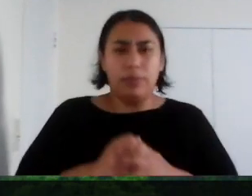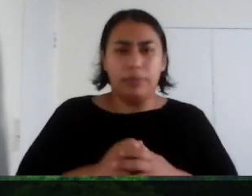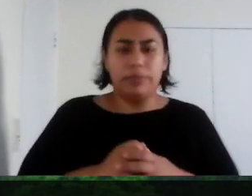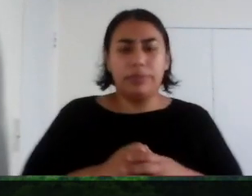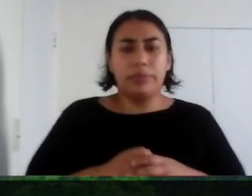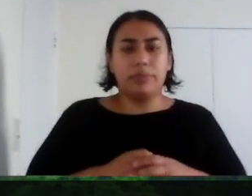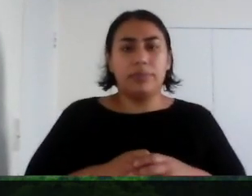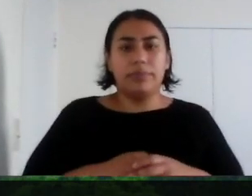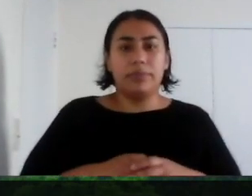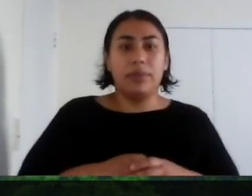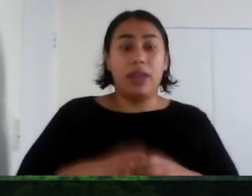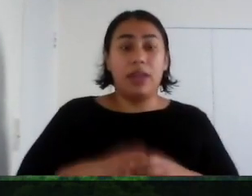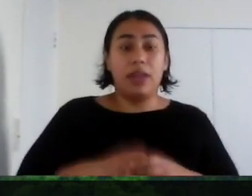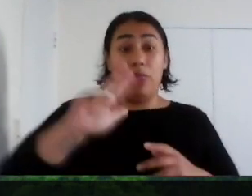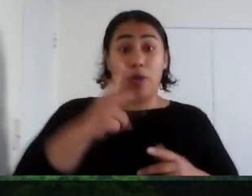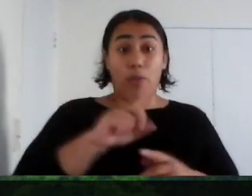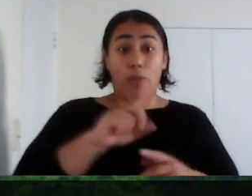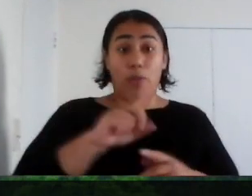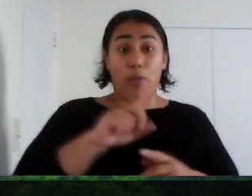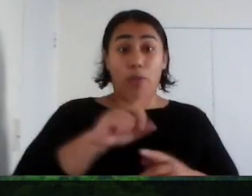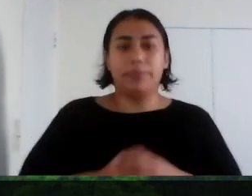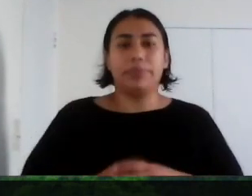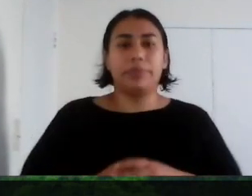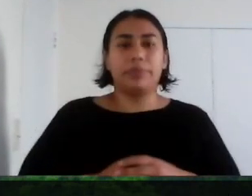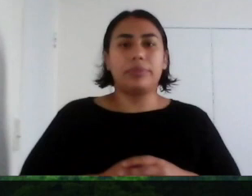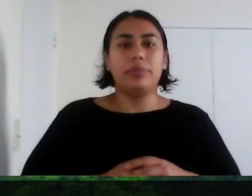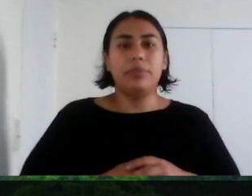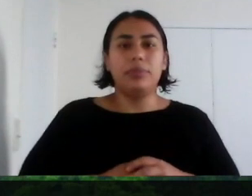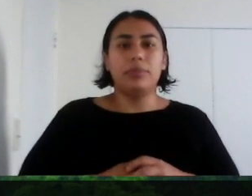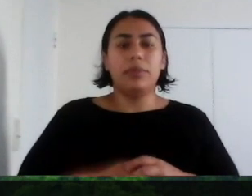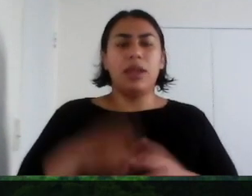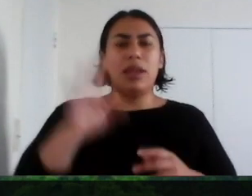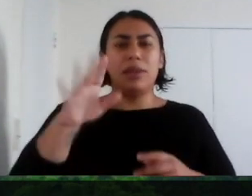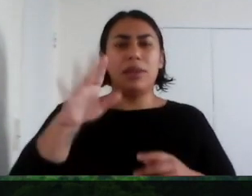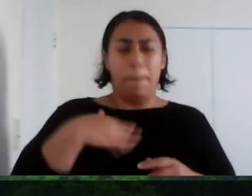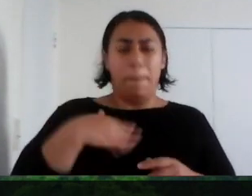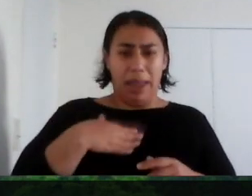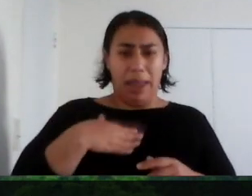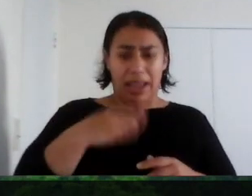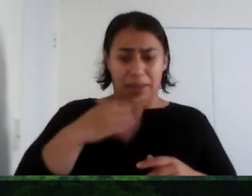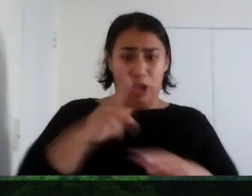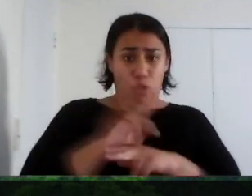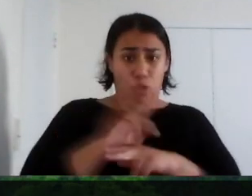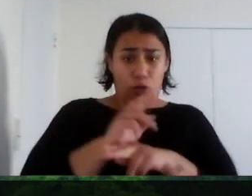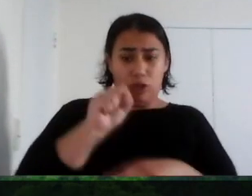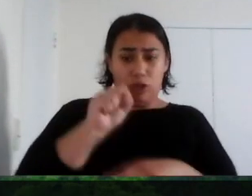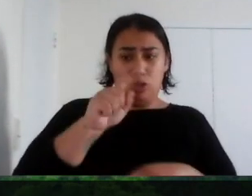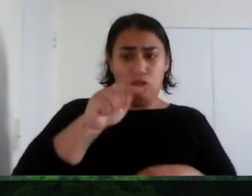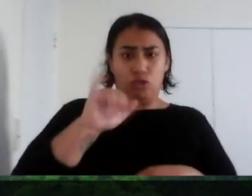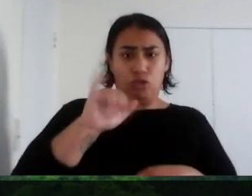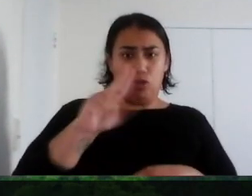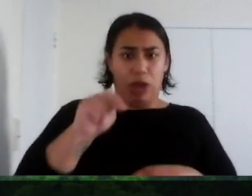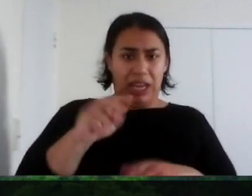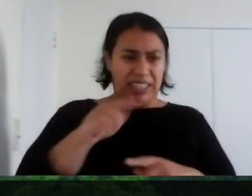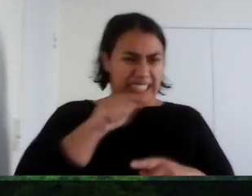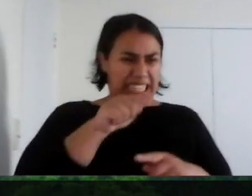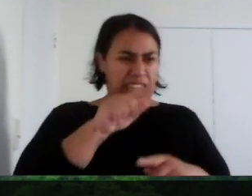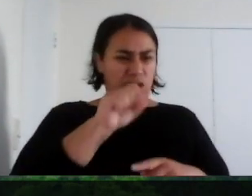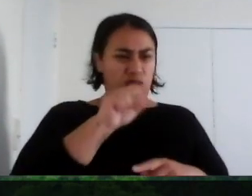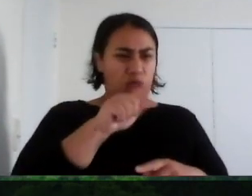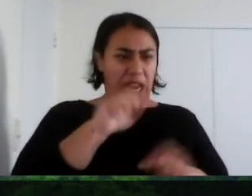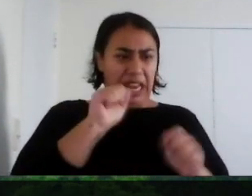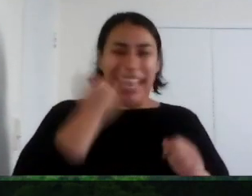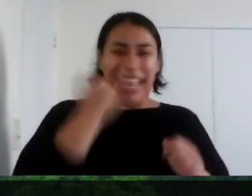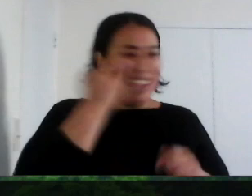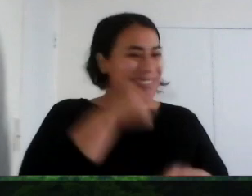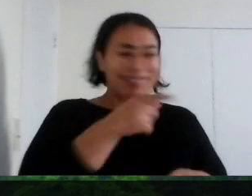to find their ideal dose and make necessary adjustments along the way. Next question. If I'm using a certain strain